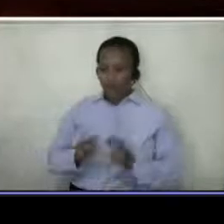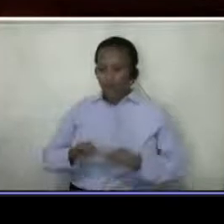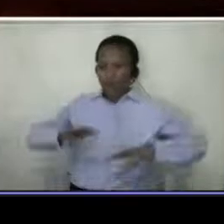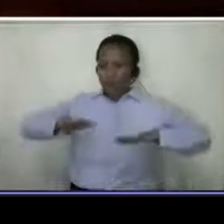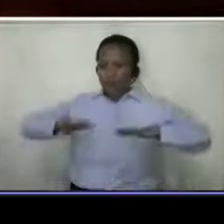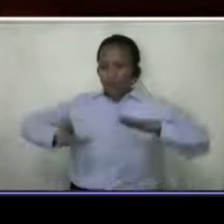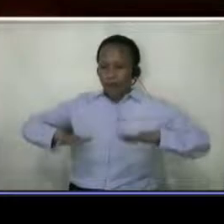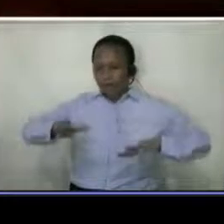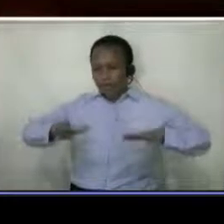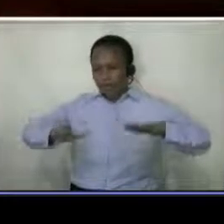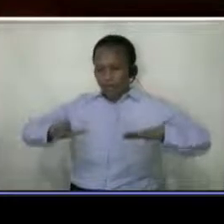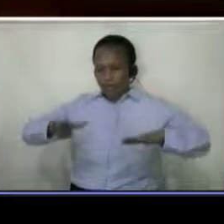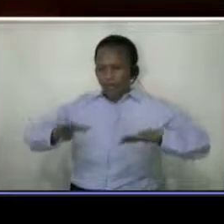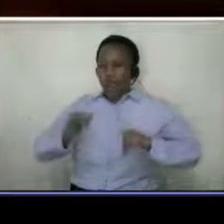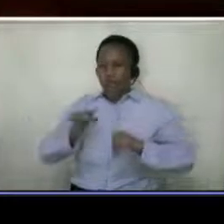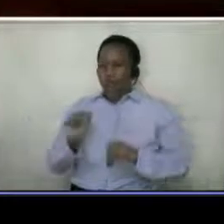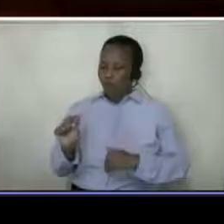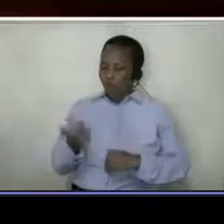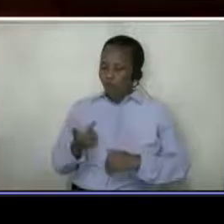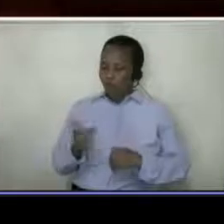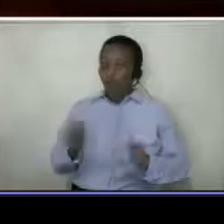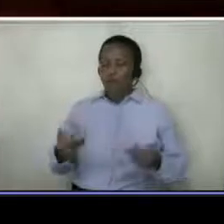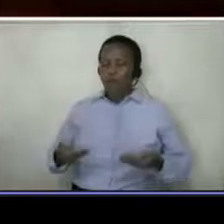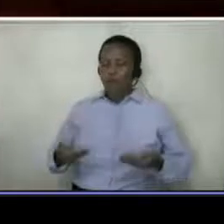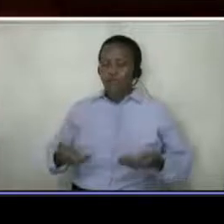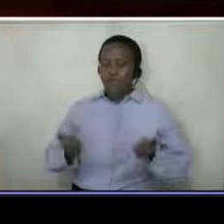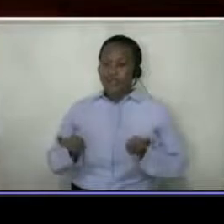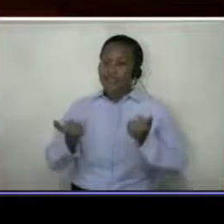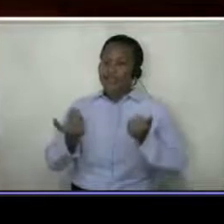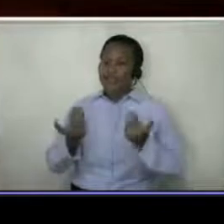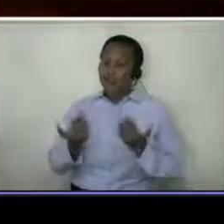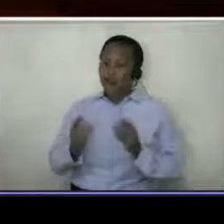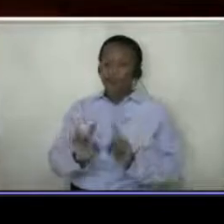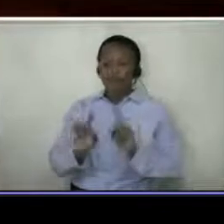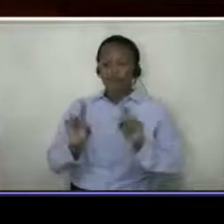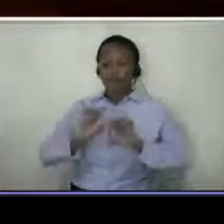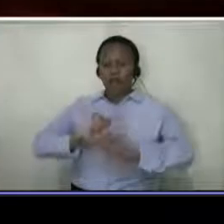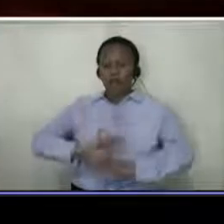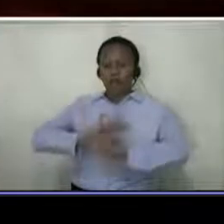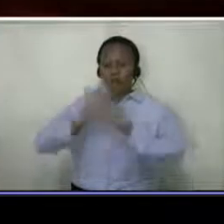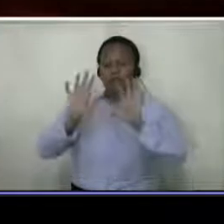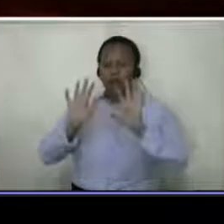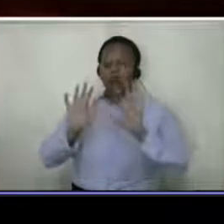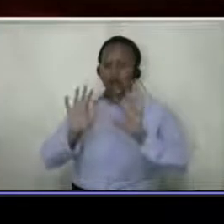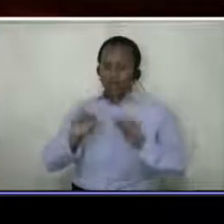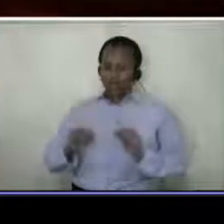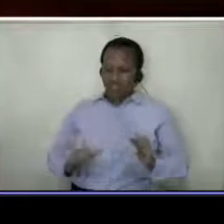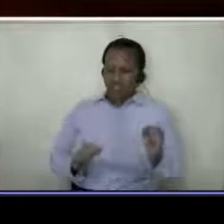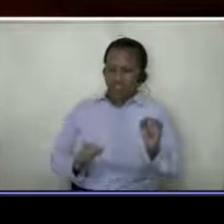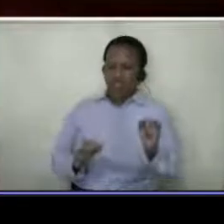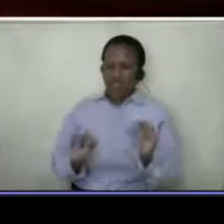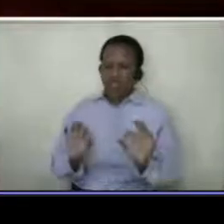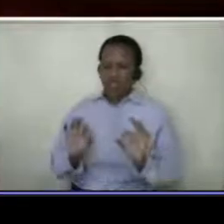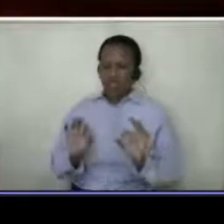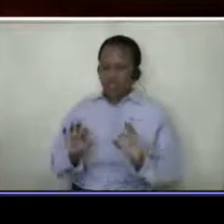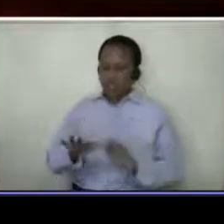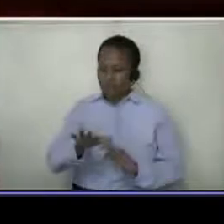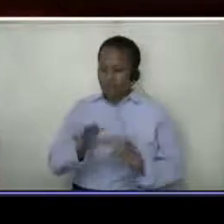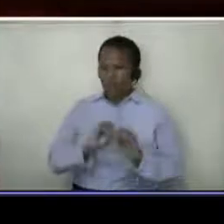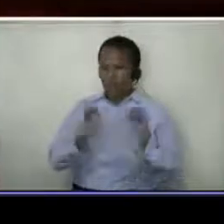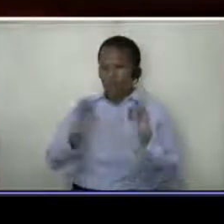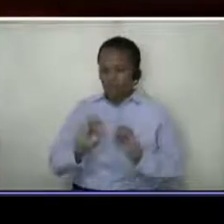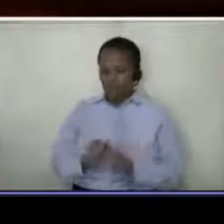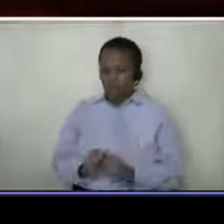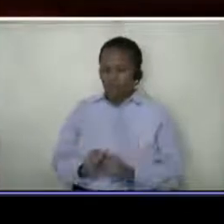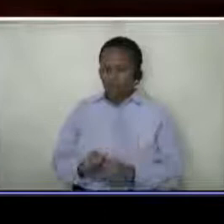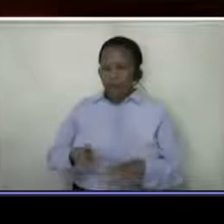to all service delivery demands without a clear and succinct strategy in place. This is where